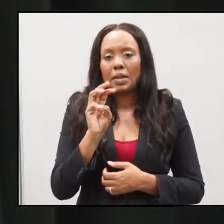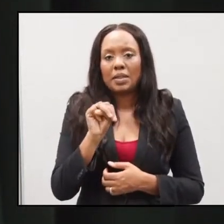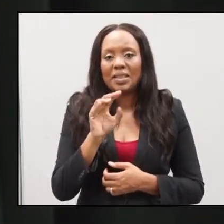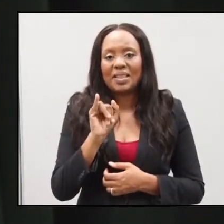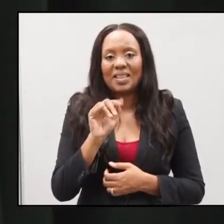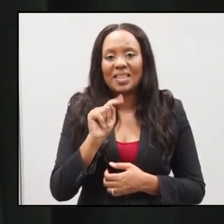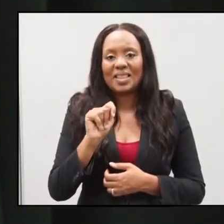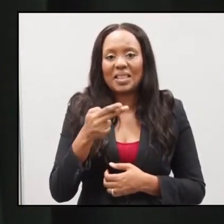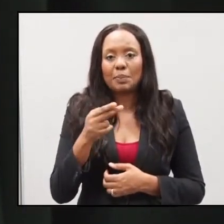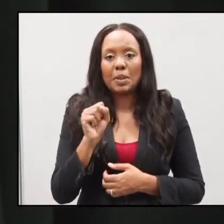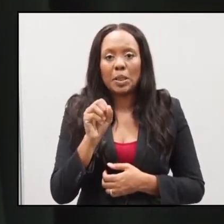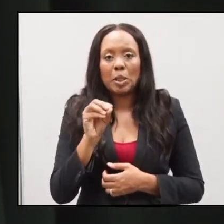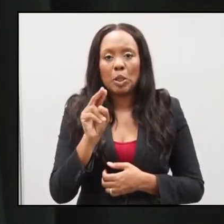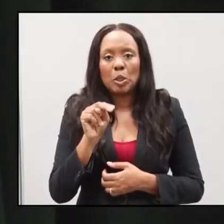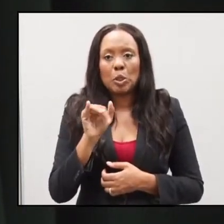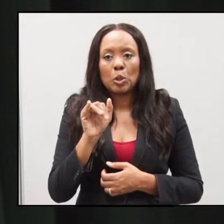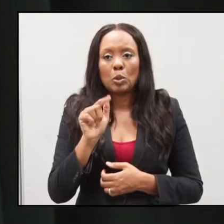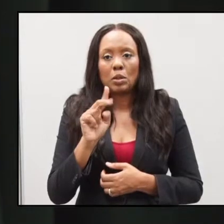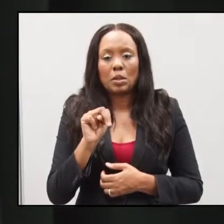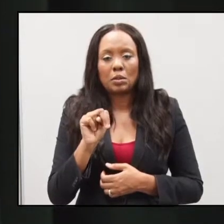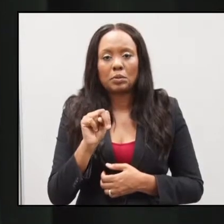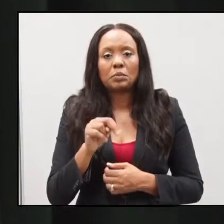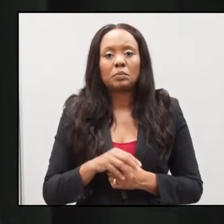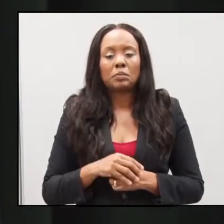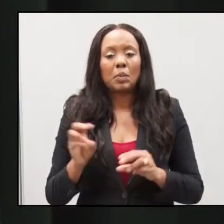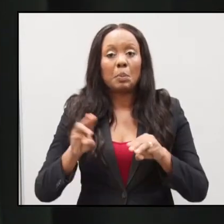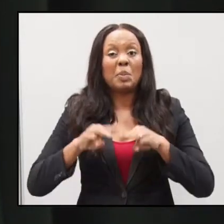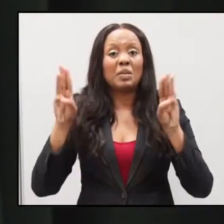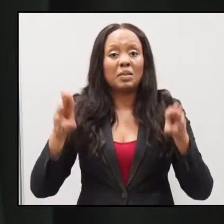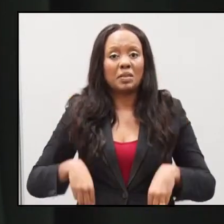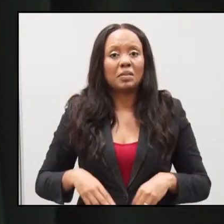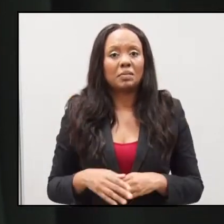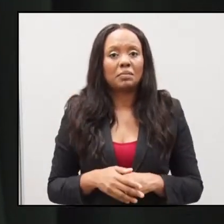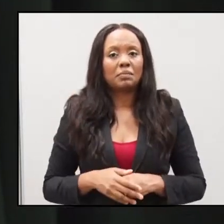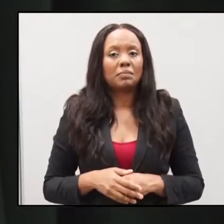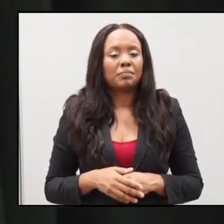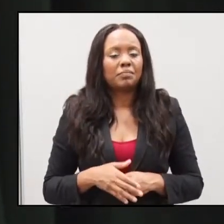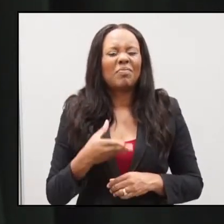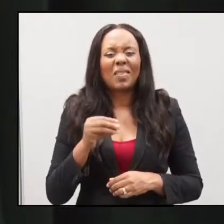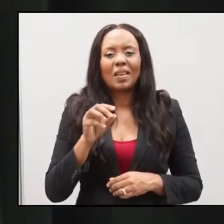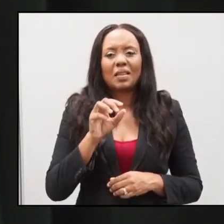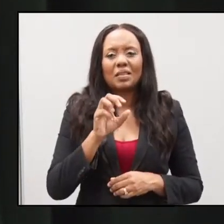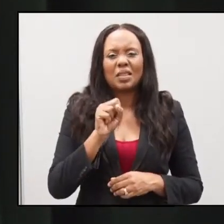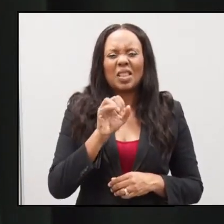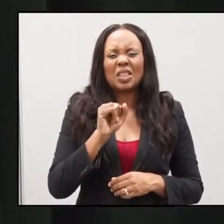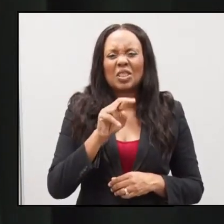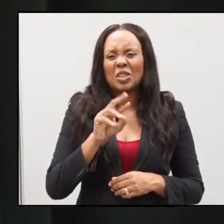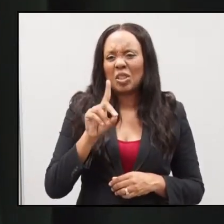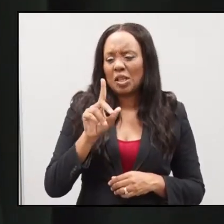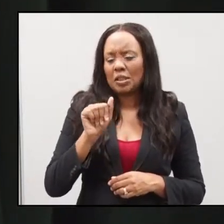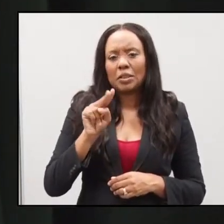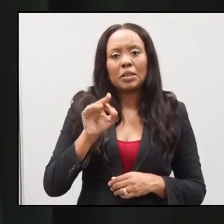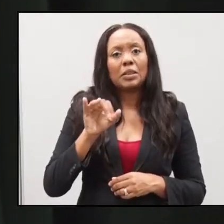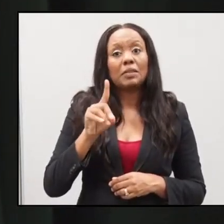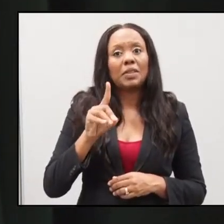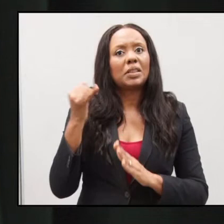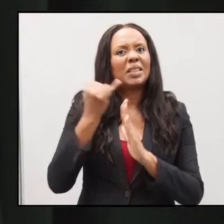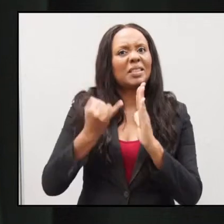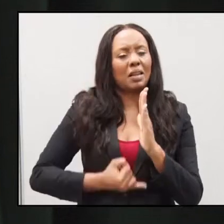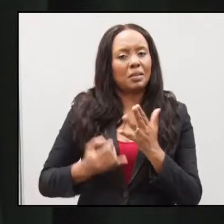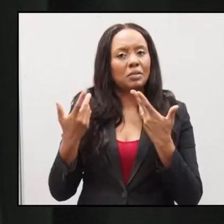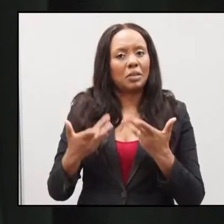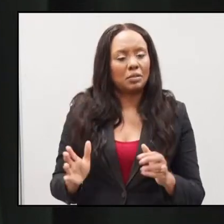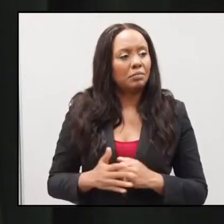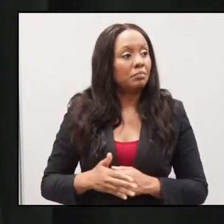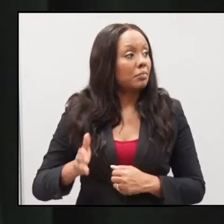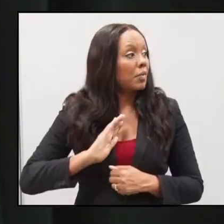American History and Culture, designed by Ajay Architects. Our colleagues in the consortium are here